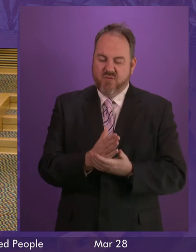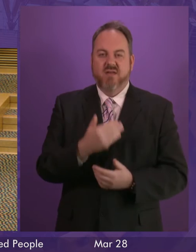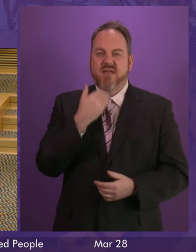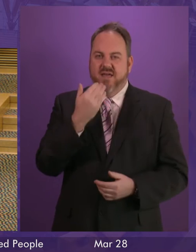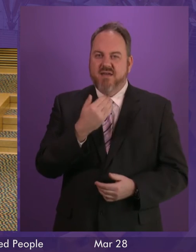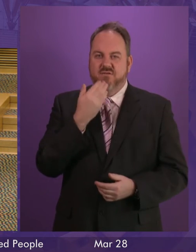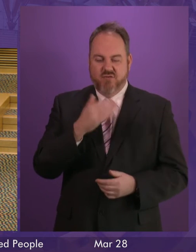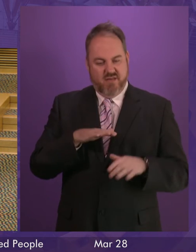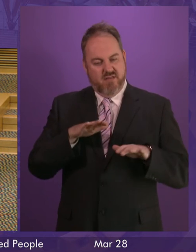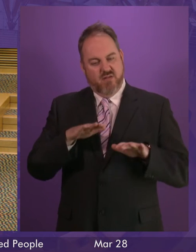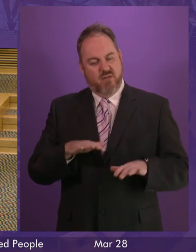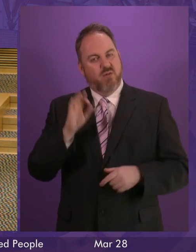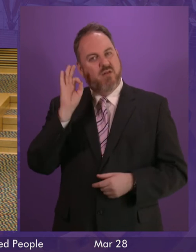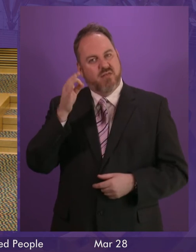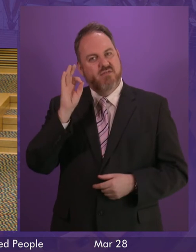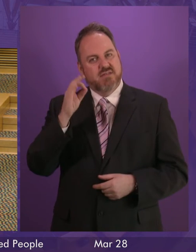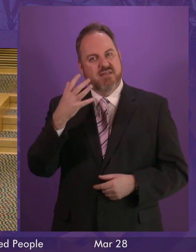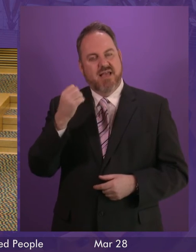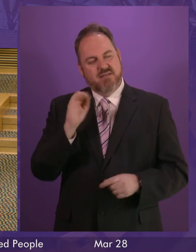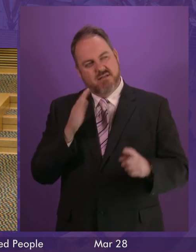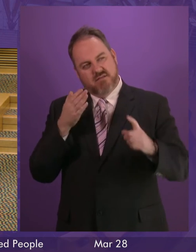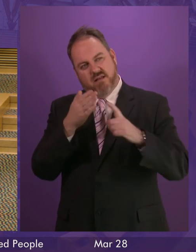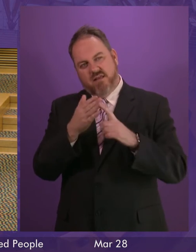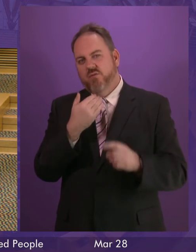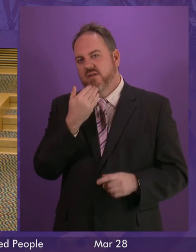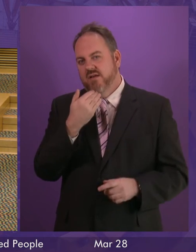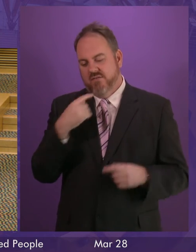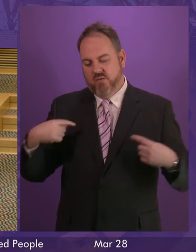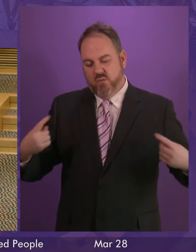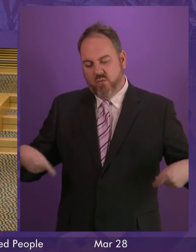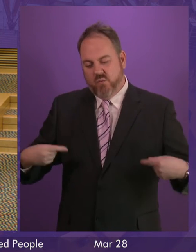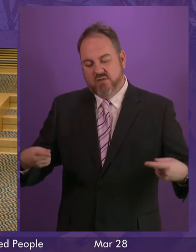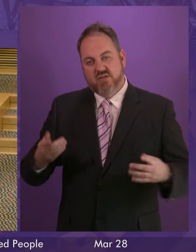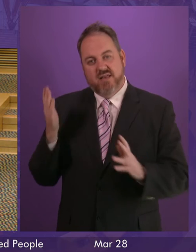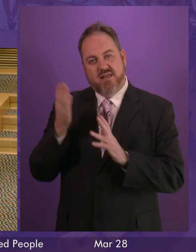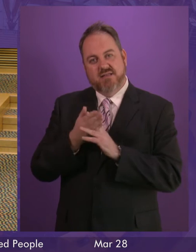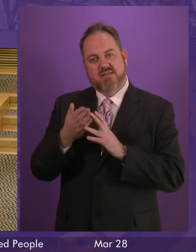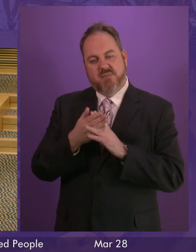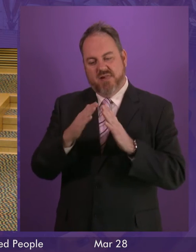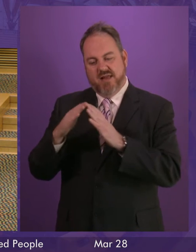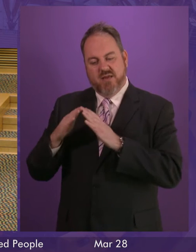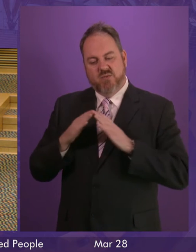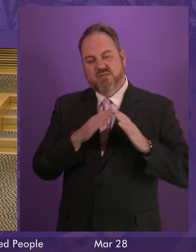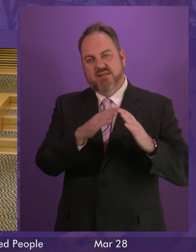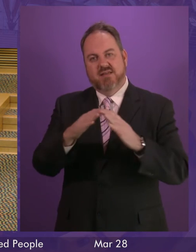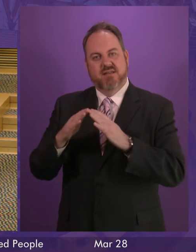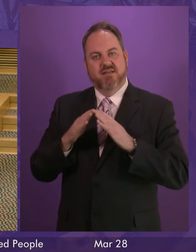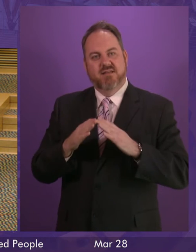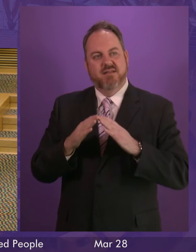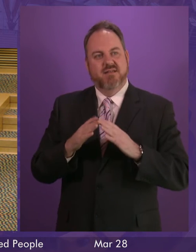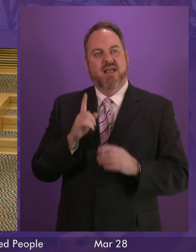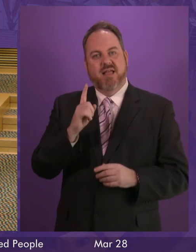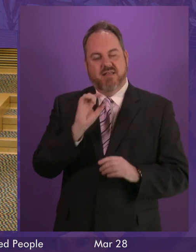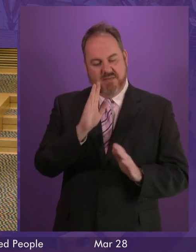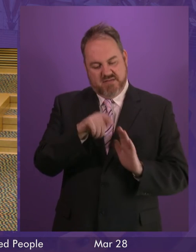a realistic target within its local housing strategy for the delivery of wheelchair accessible housing across all tenures and to report annually